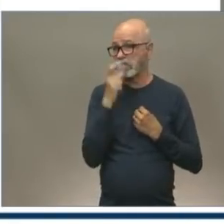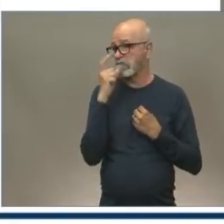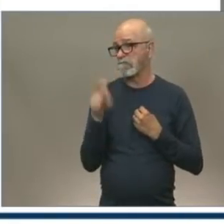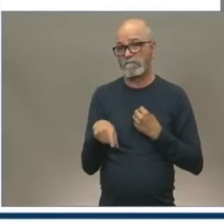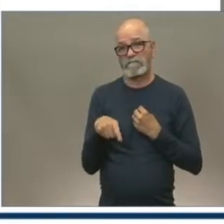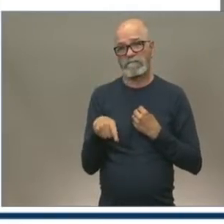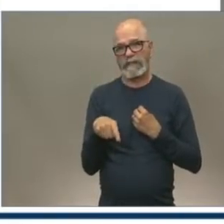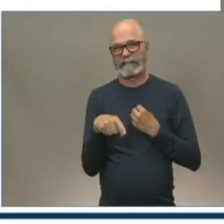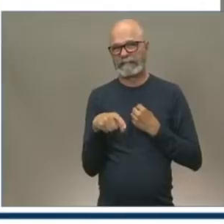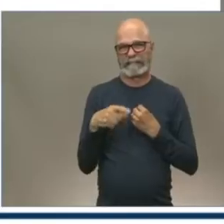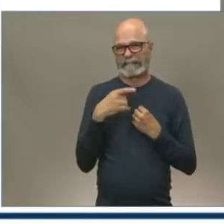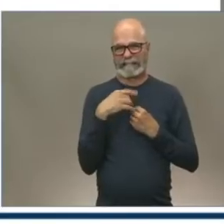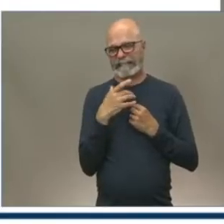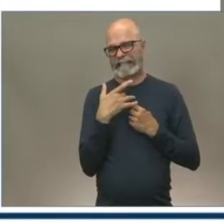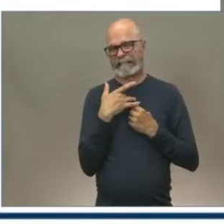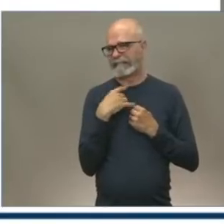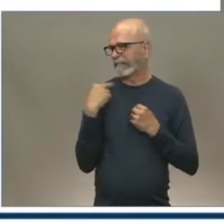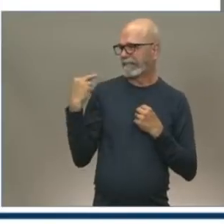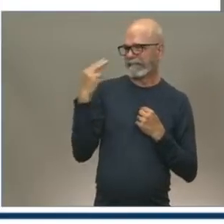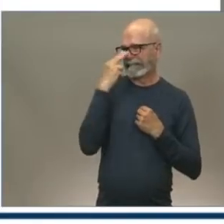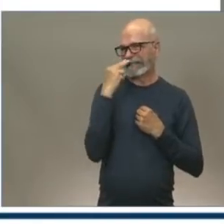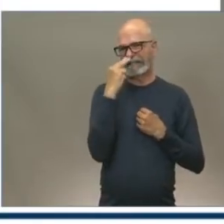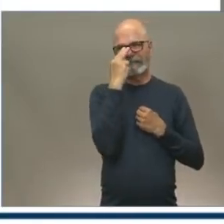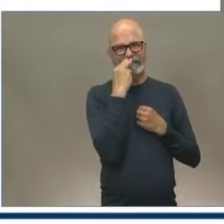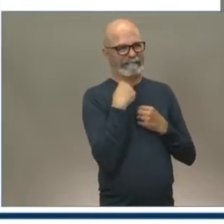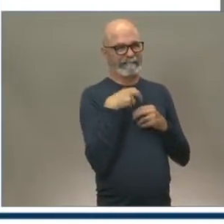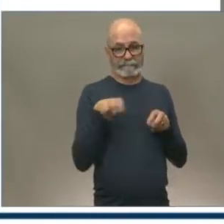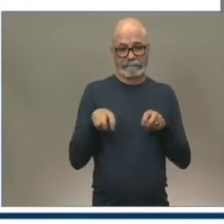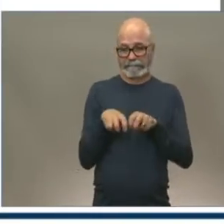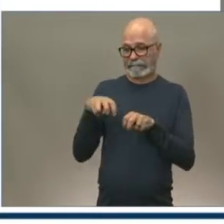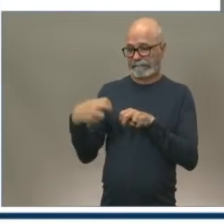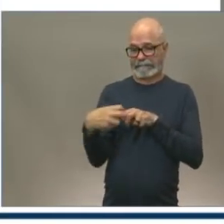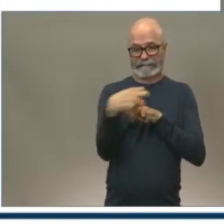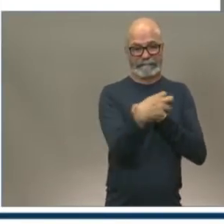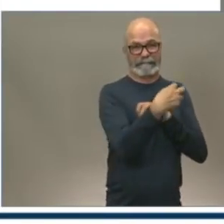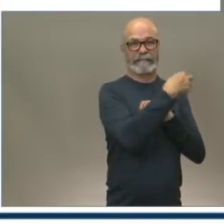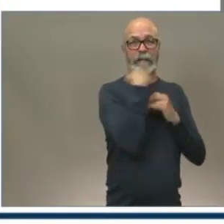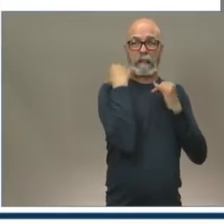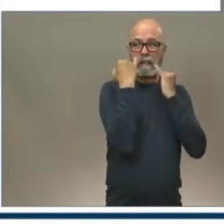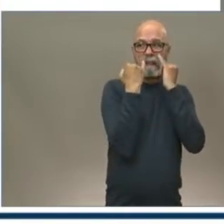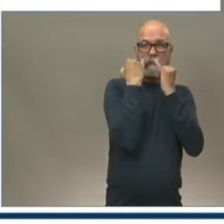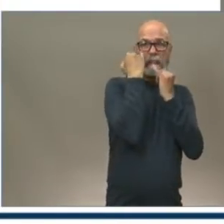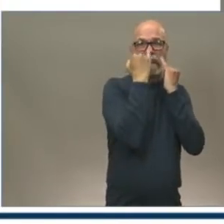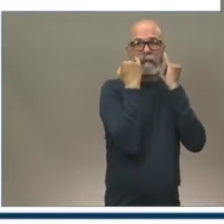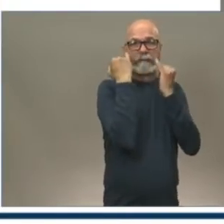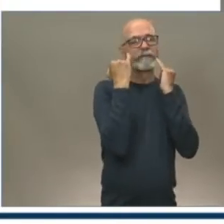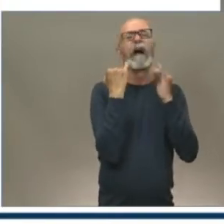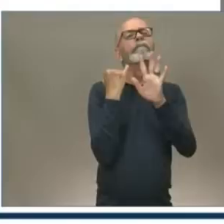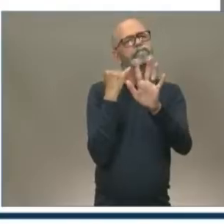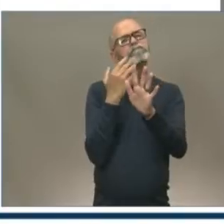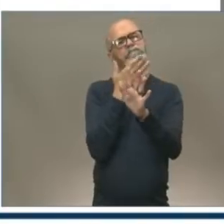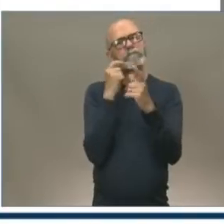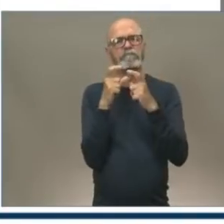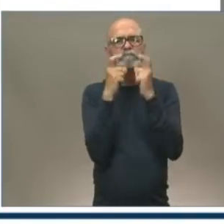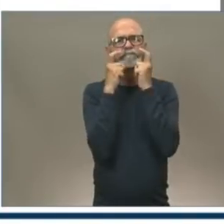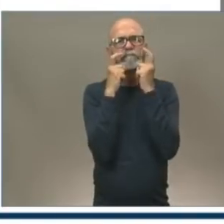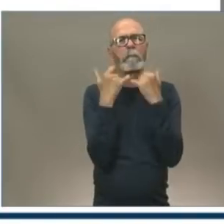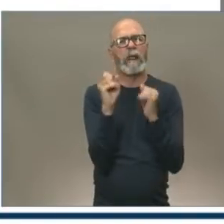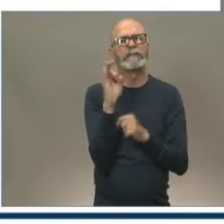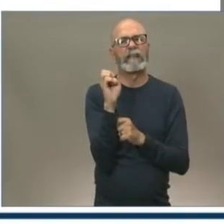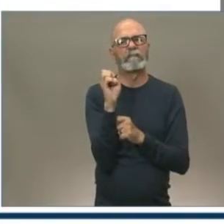uncomfortable around how close they are around people, there's never wrong to put on a mask and ask others around you to put on a